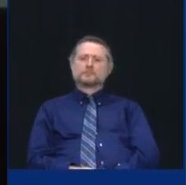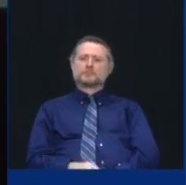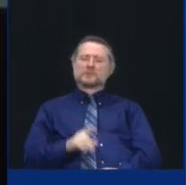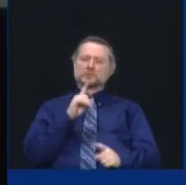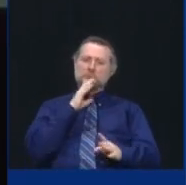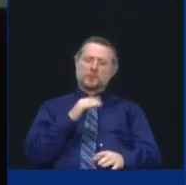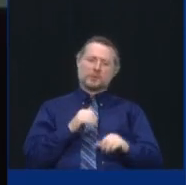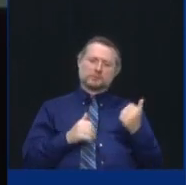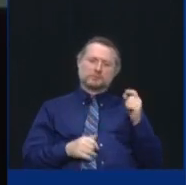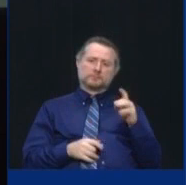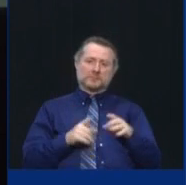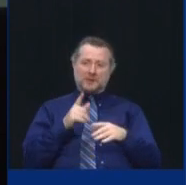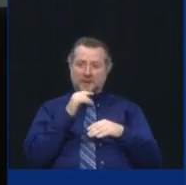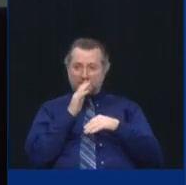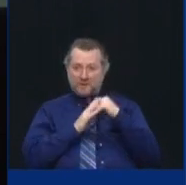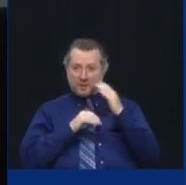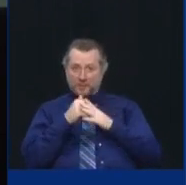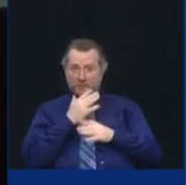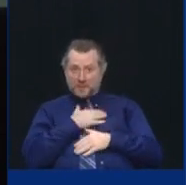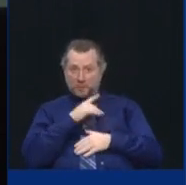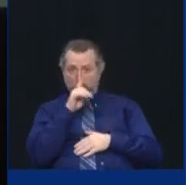Made you uncomfortable with that question, didn't I? I